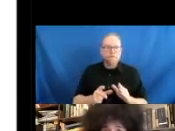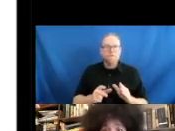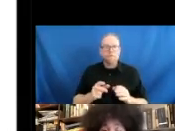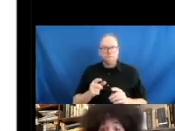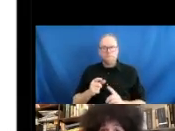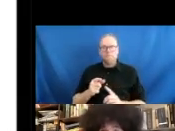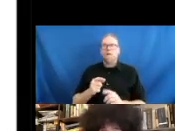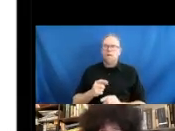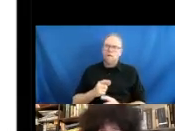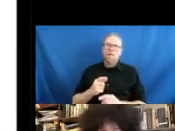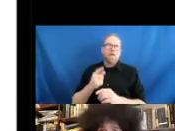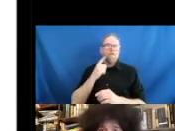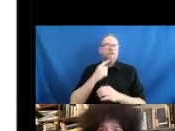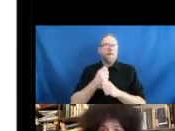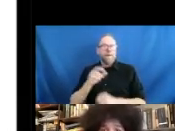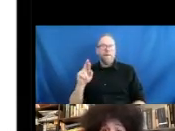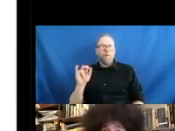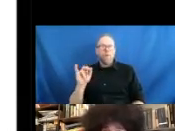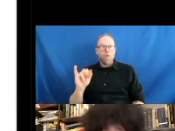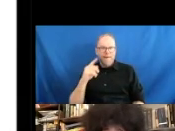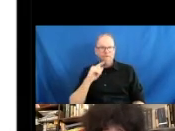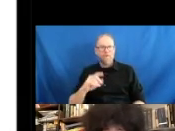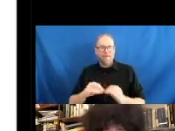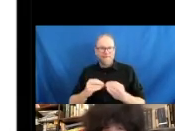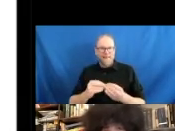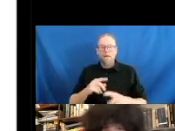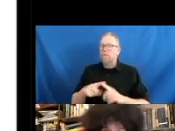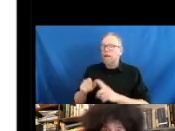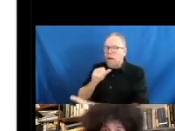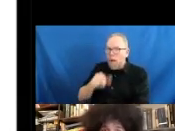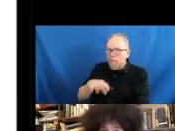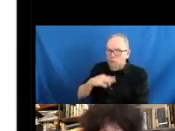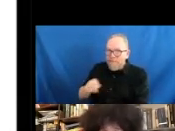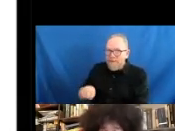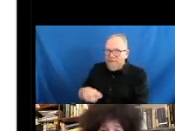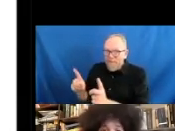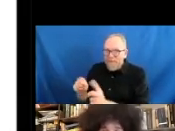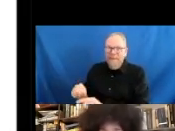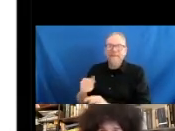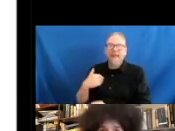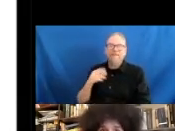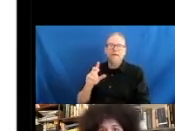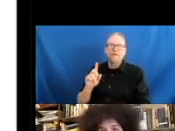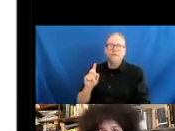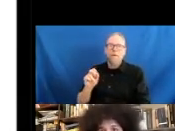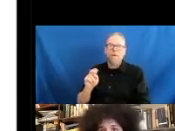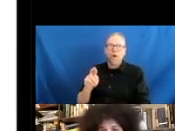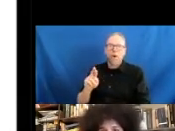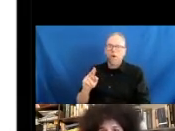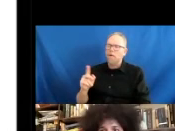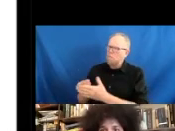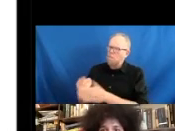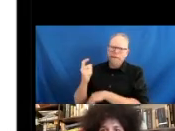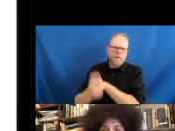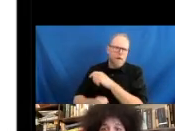returns of the organization. Nonprofits, on the other hand, have donors who make contributions